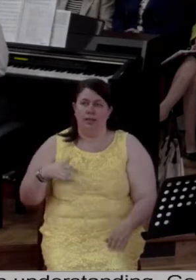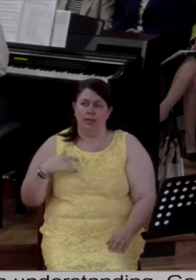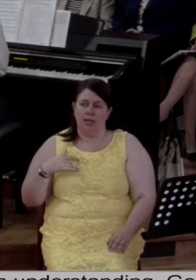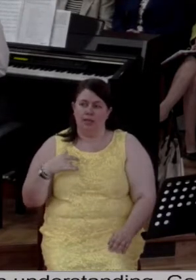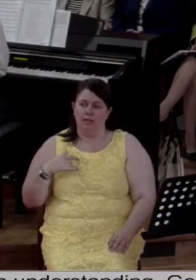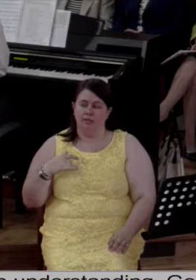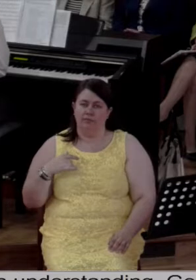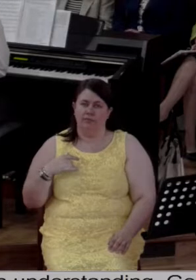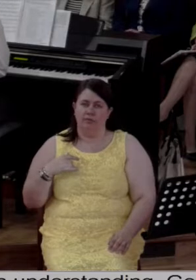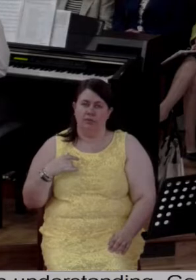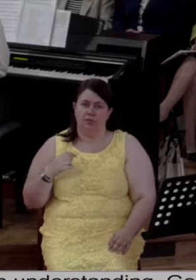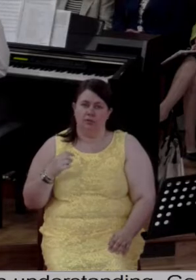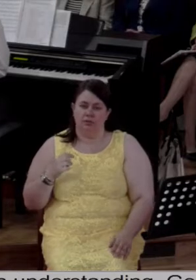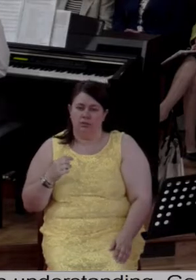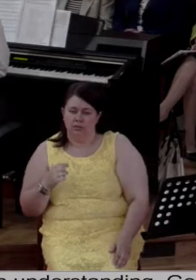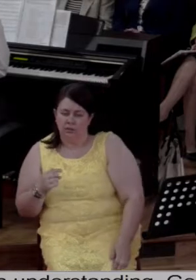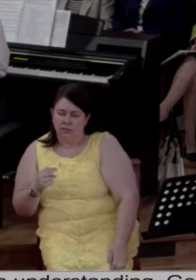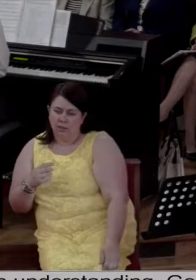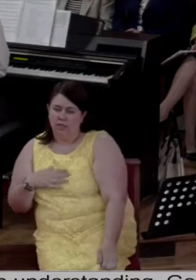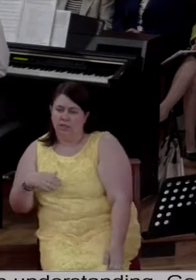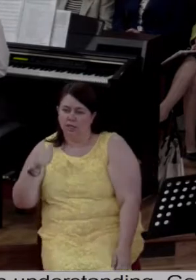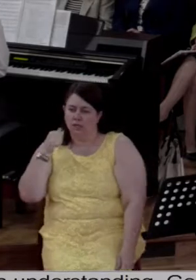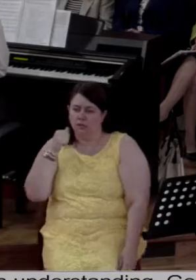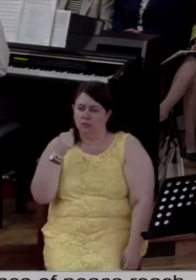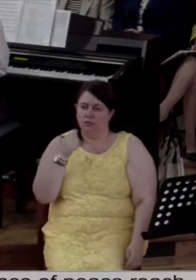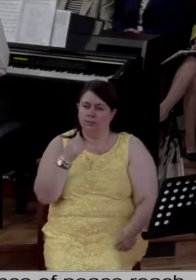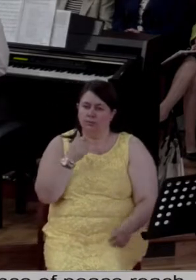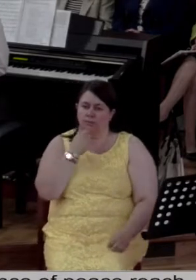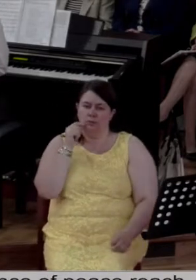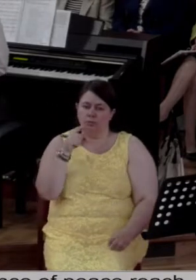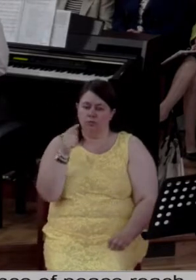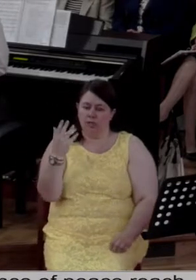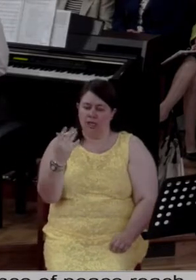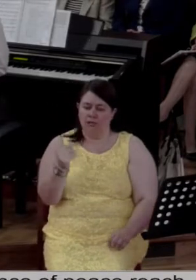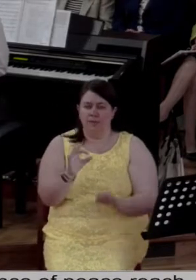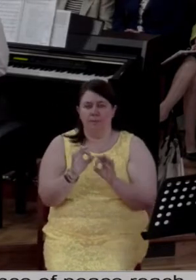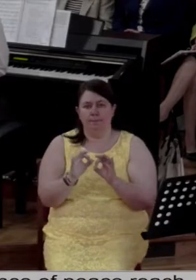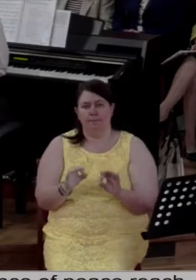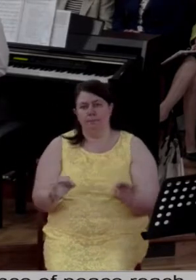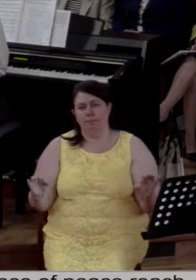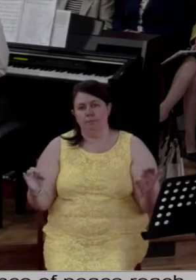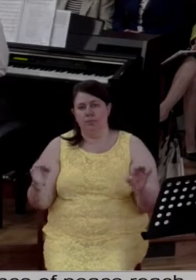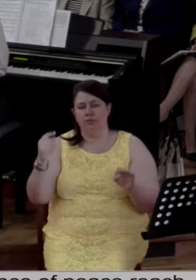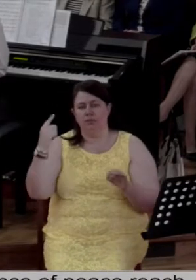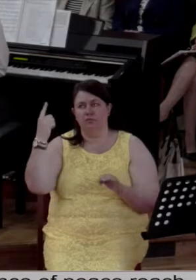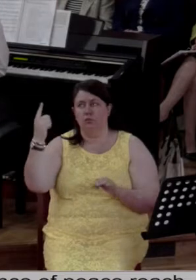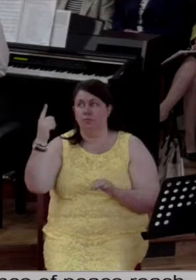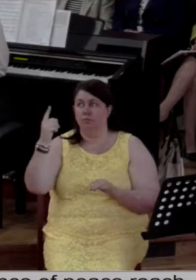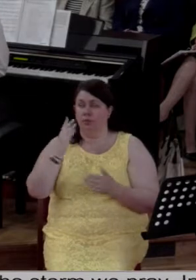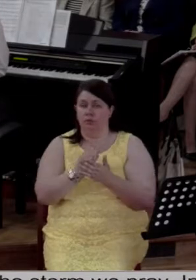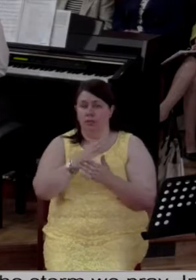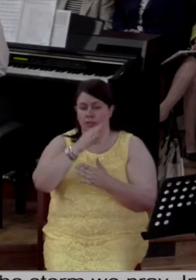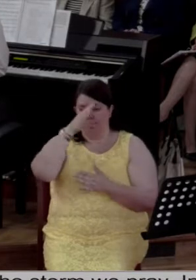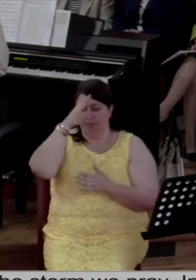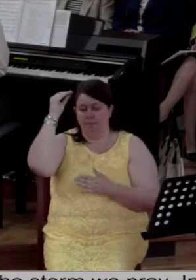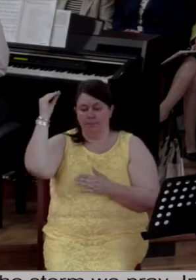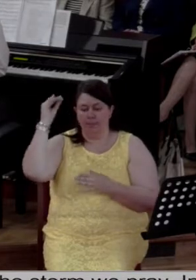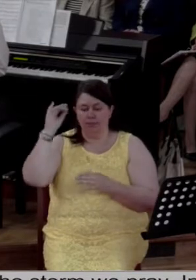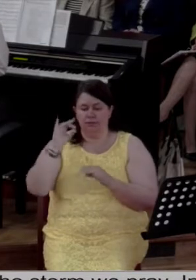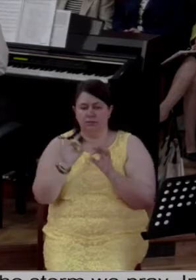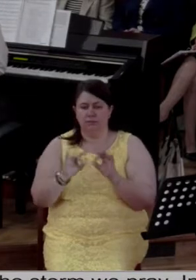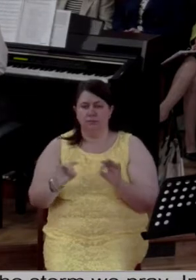of people who don't have the peace of God. But the Prince of Peace is there. And if you